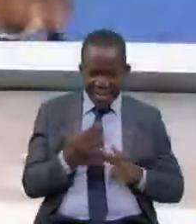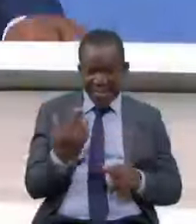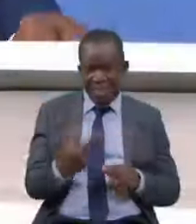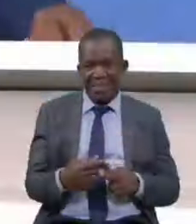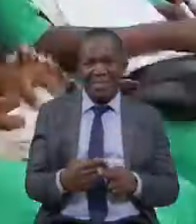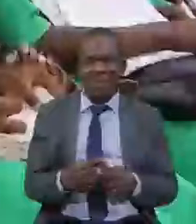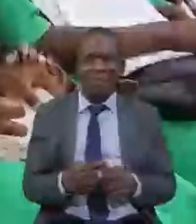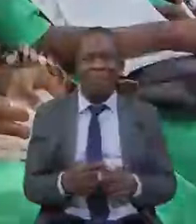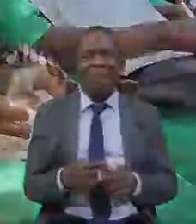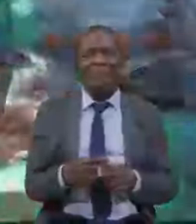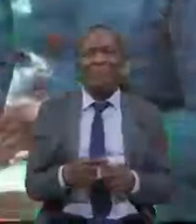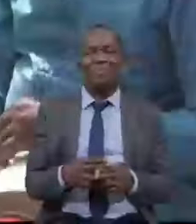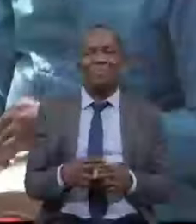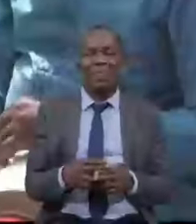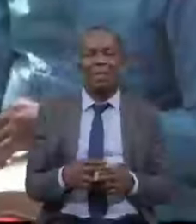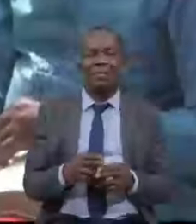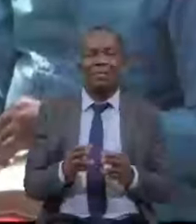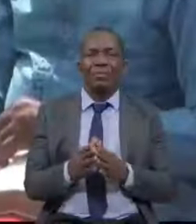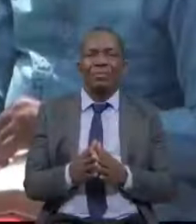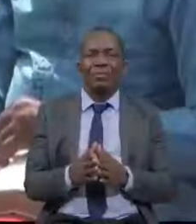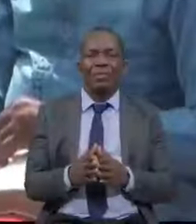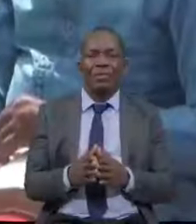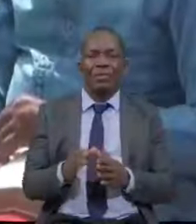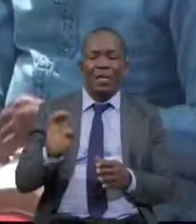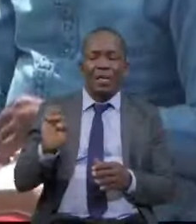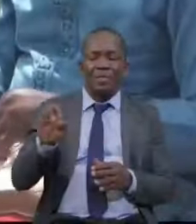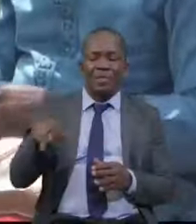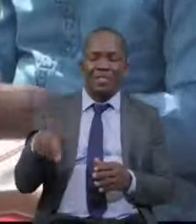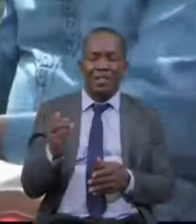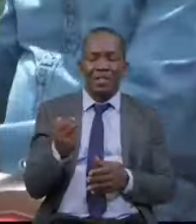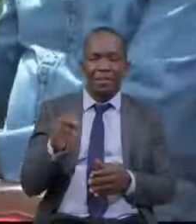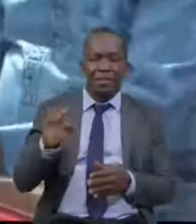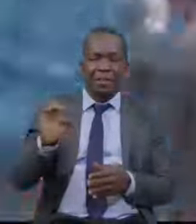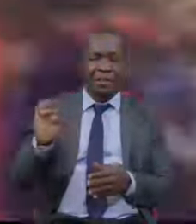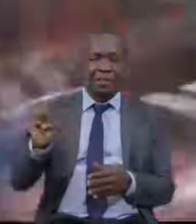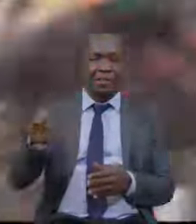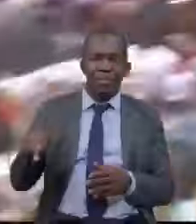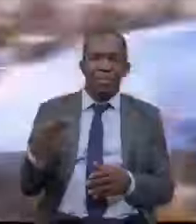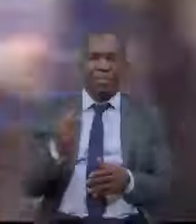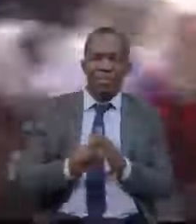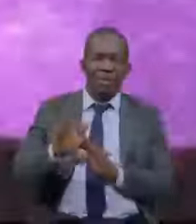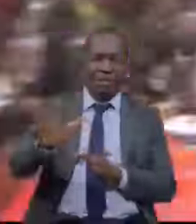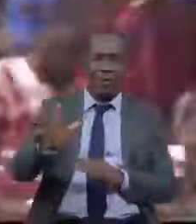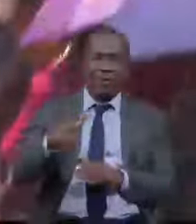the Ephesians chapter 3, and we're looking at verse 20. It says, now